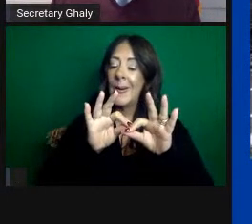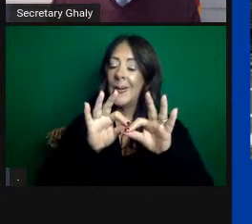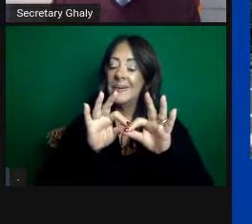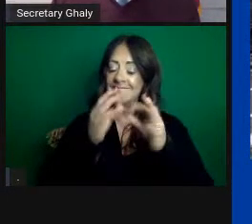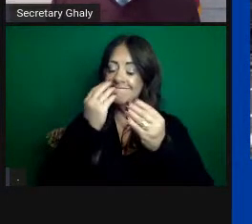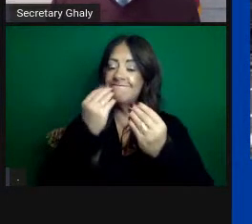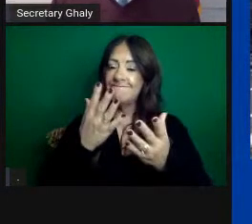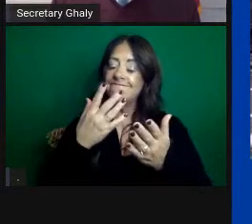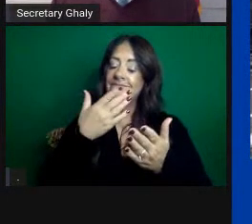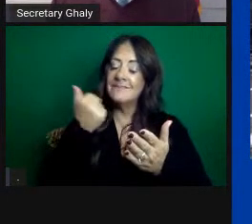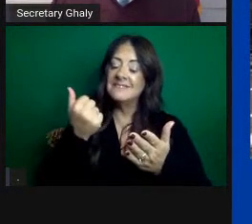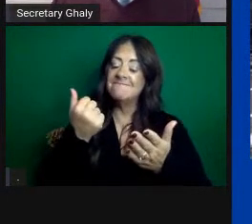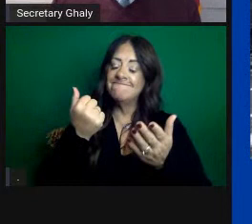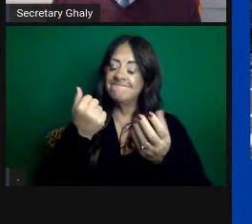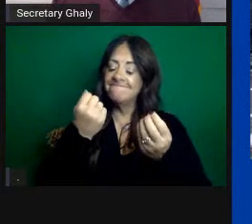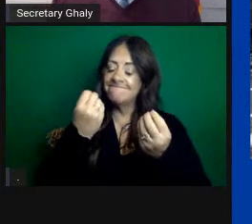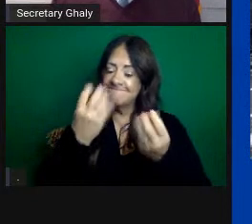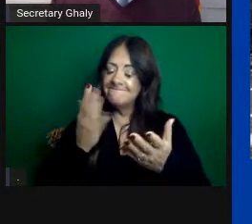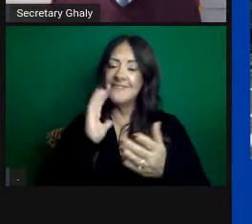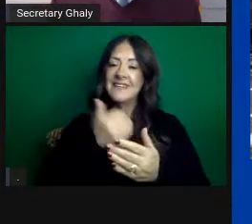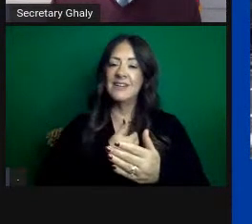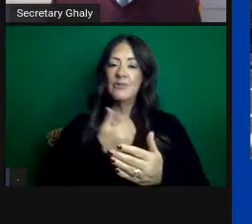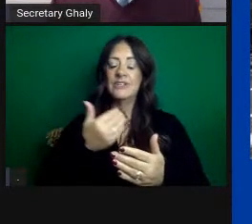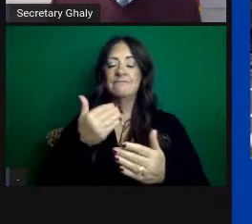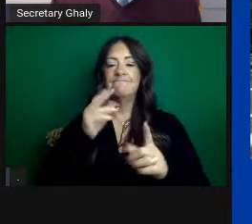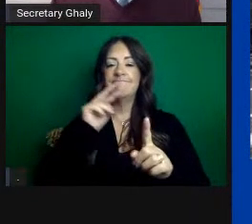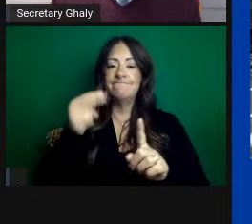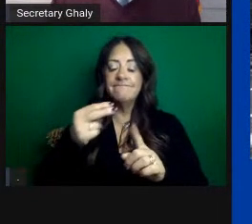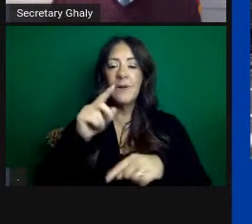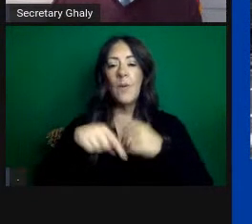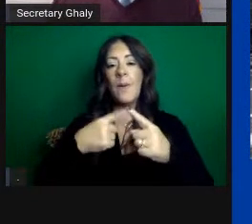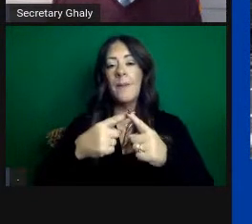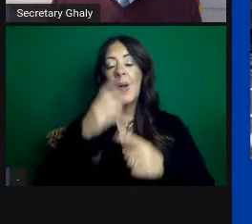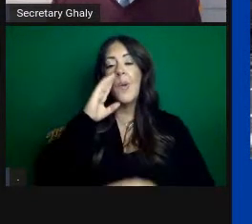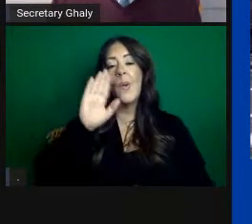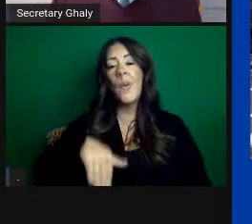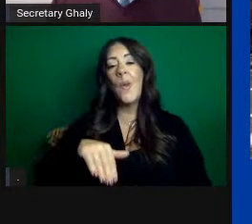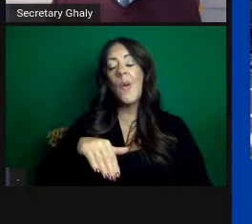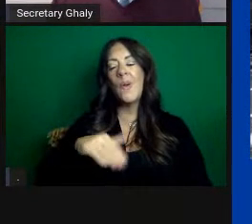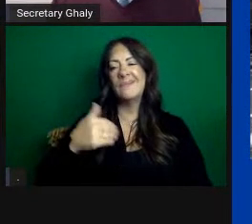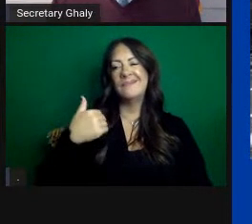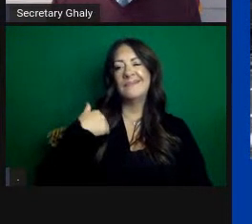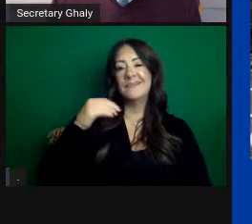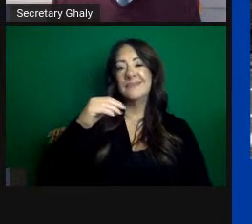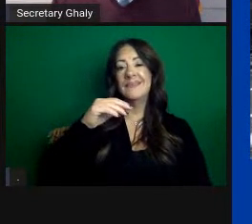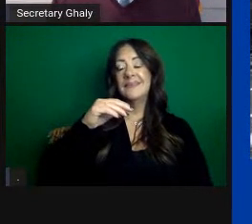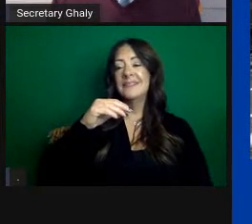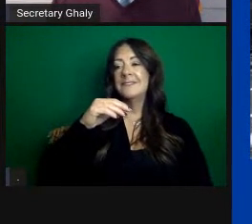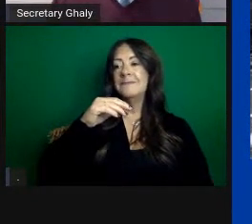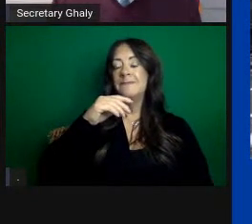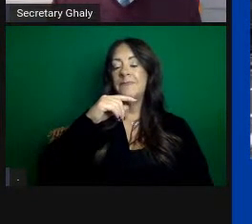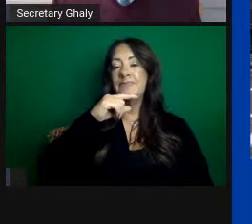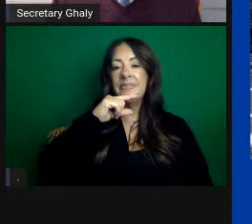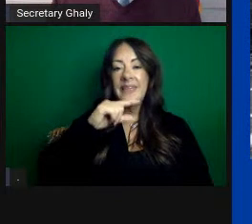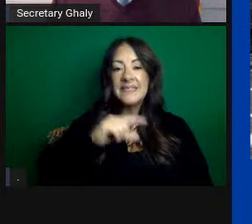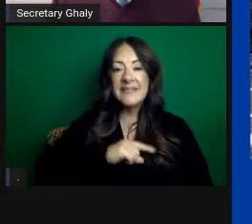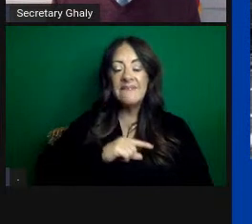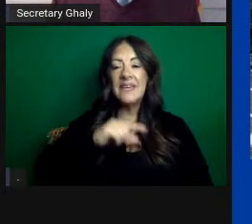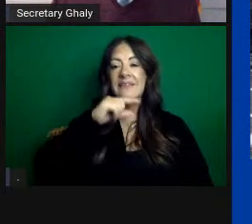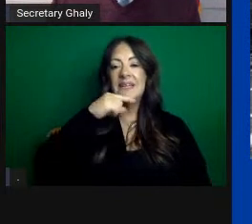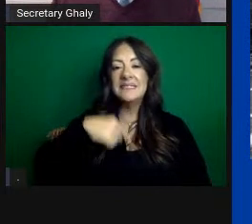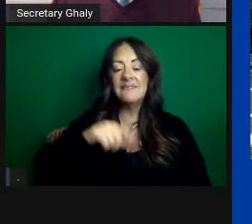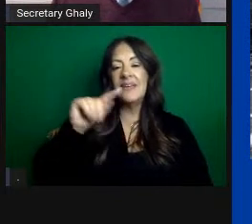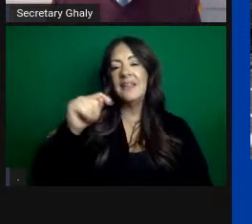upcoming weekend and other events. We saw around Thanksgiving the weeks before Thanksgiving, even